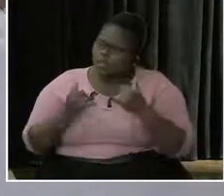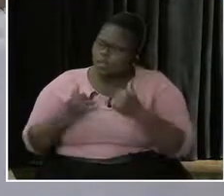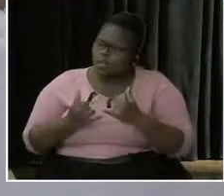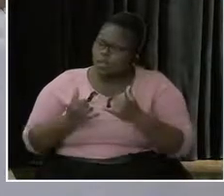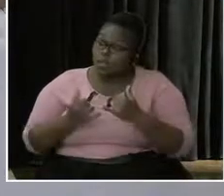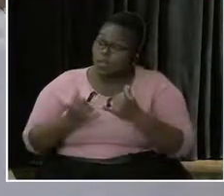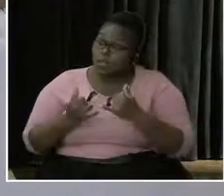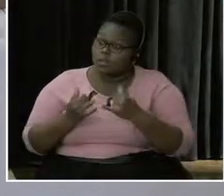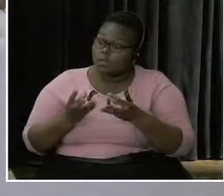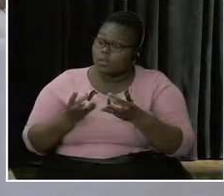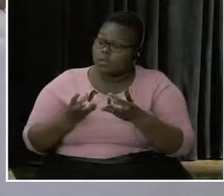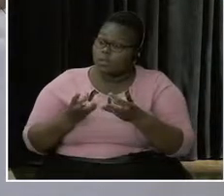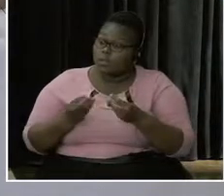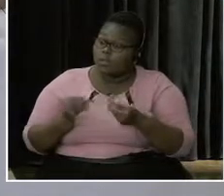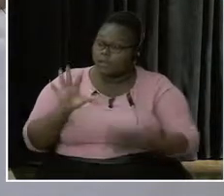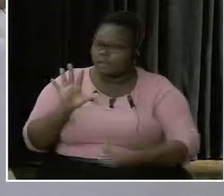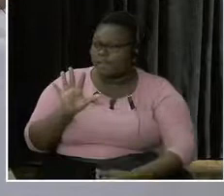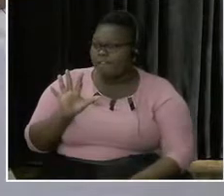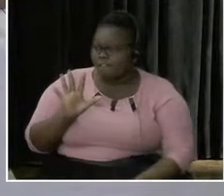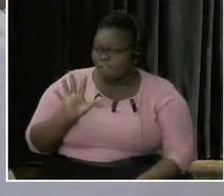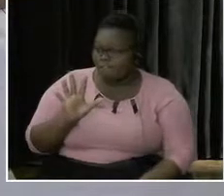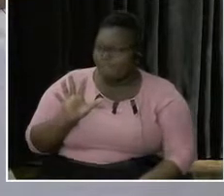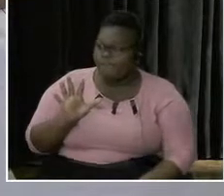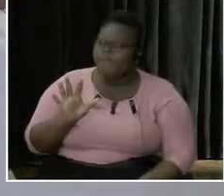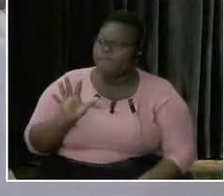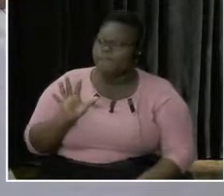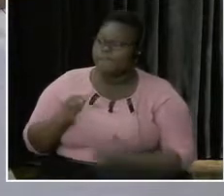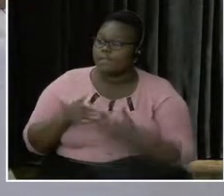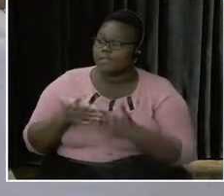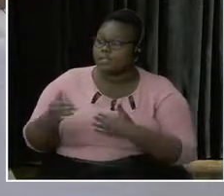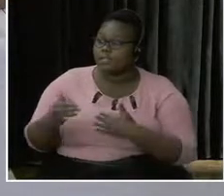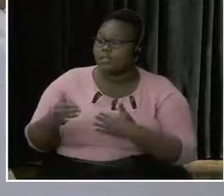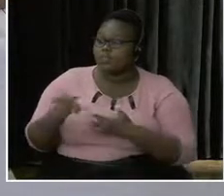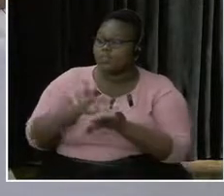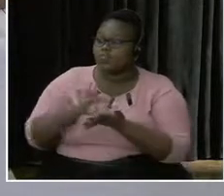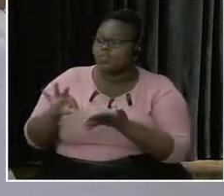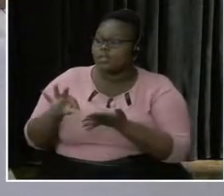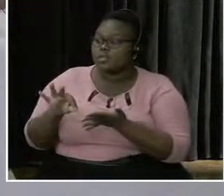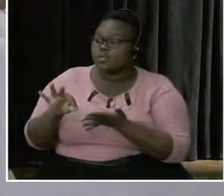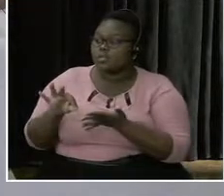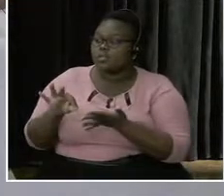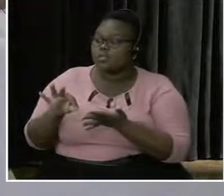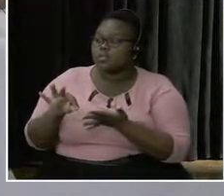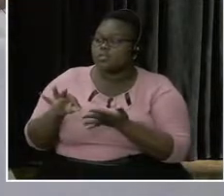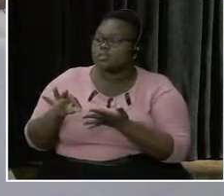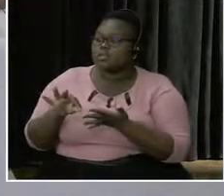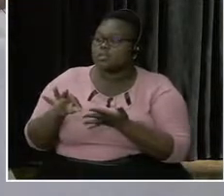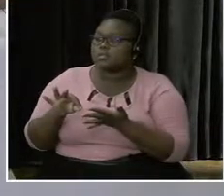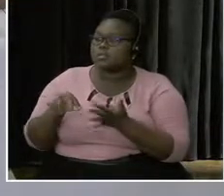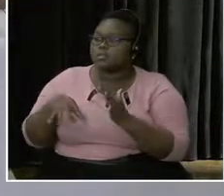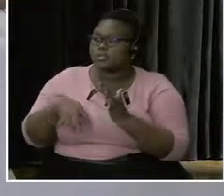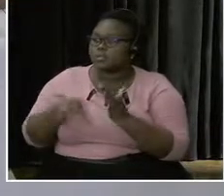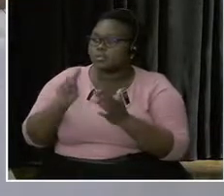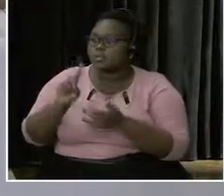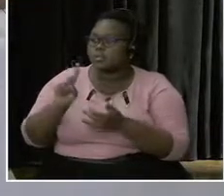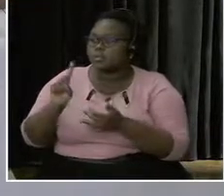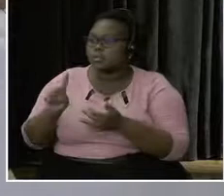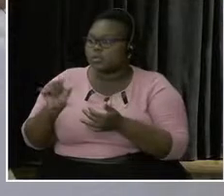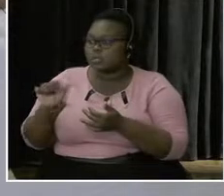to item number 5, extension of contract in terms of section